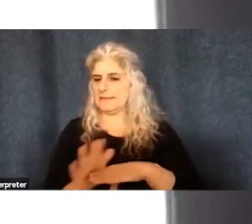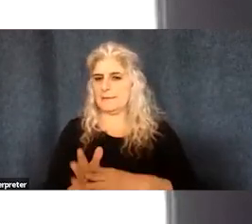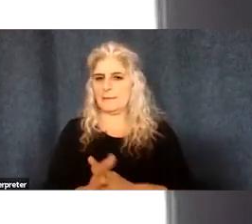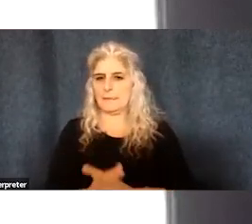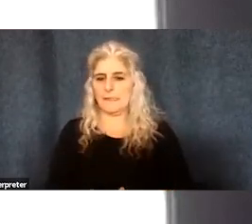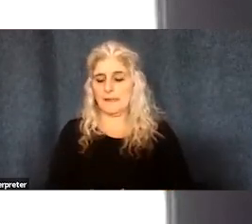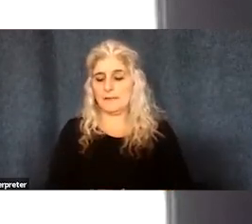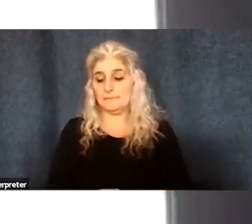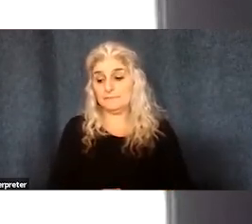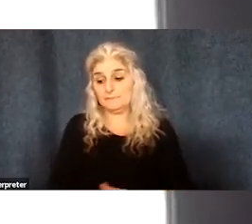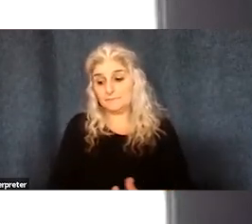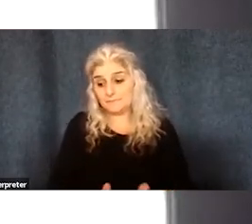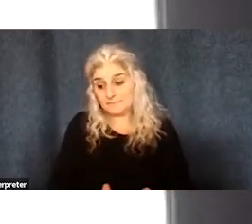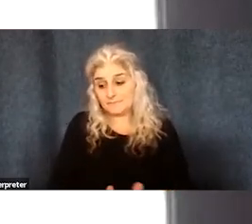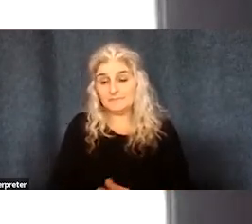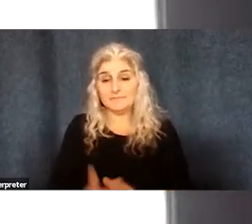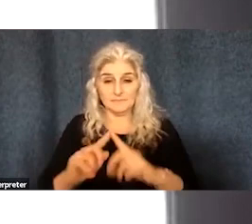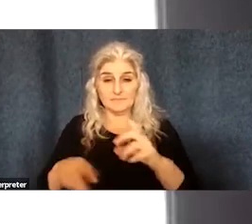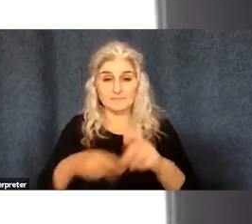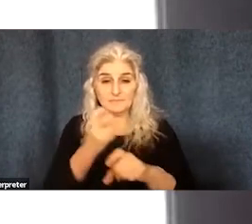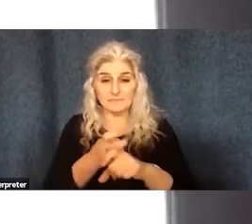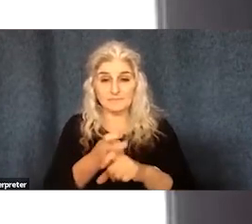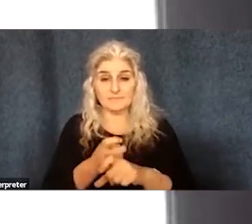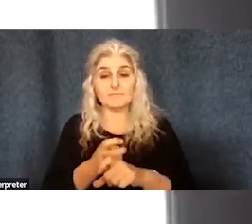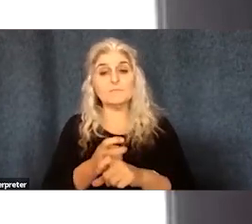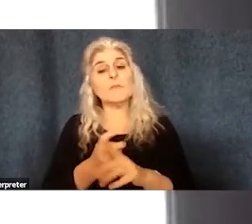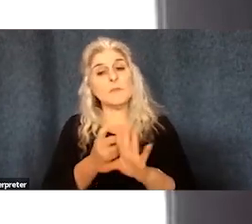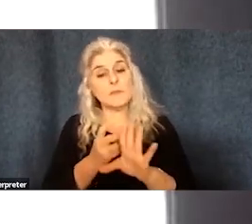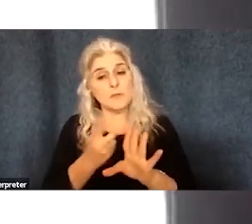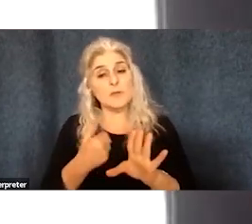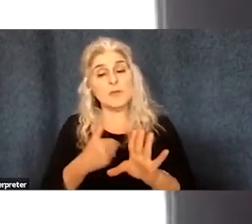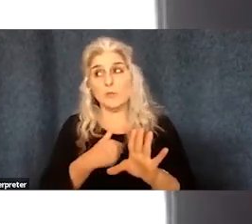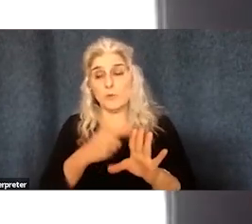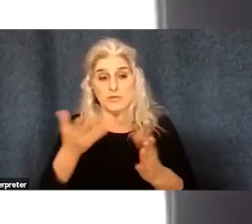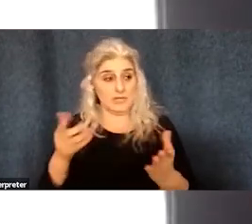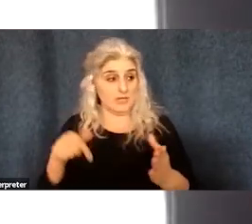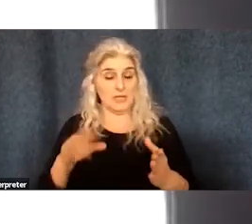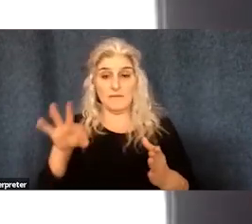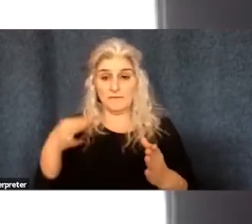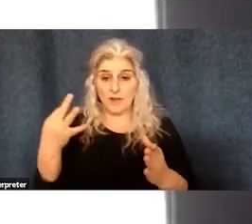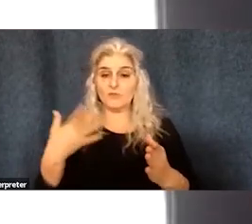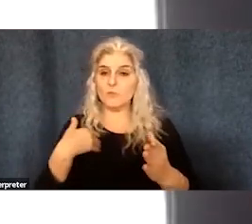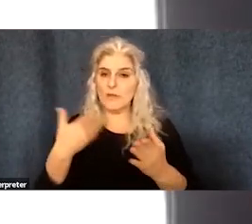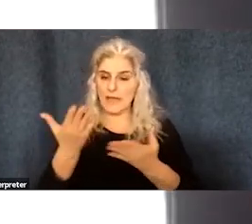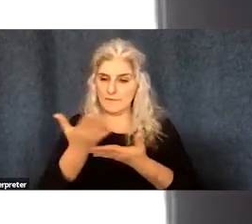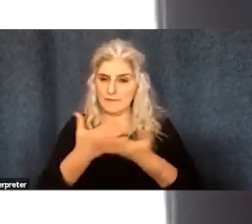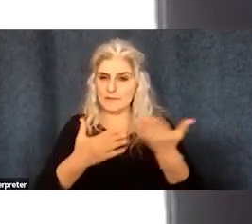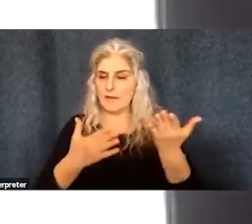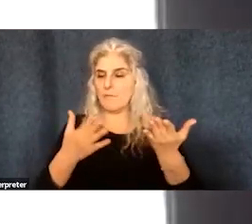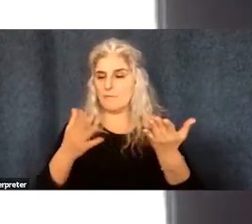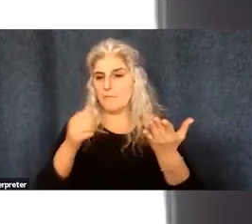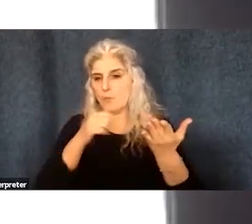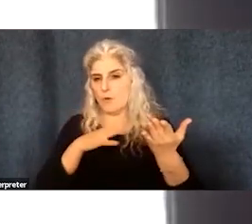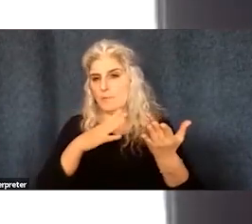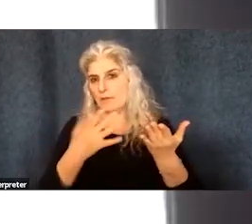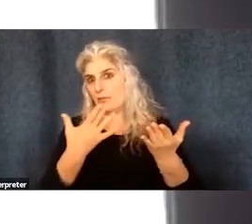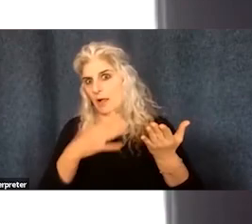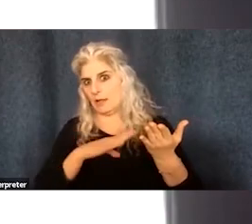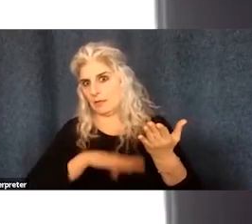But it is difficult. We have in France, we have some women, fortunately, but it's not enough.